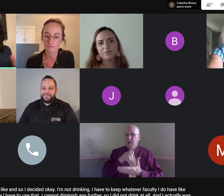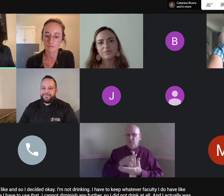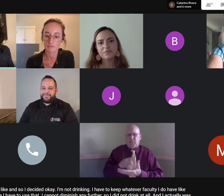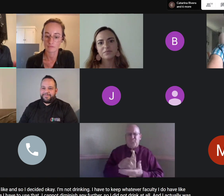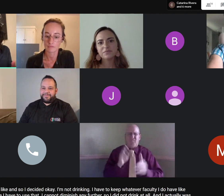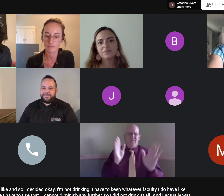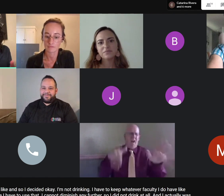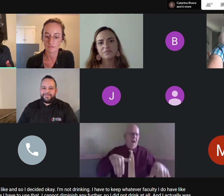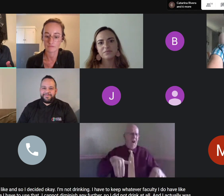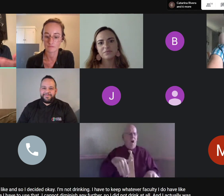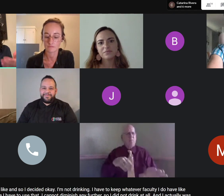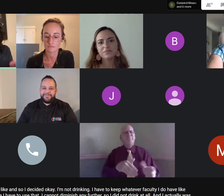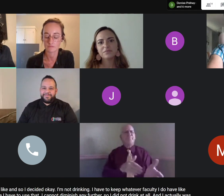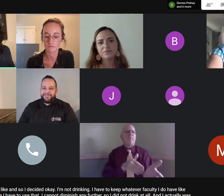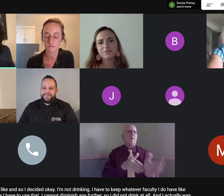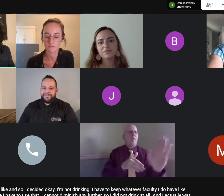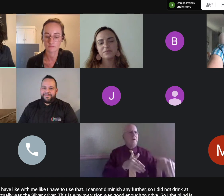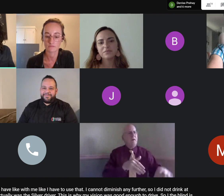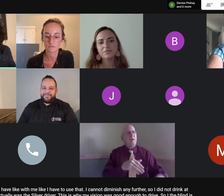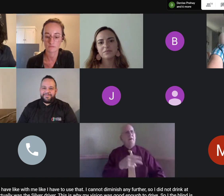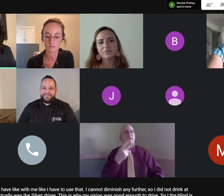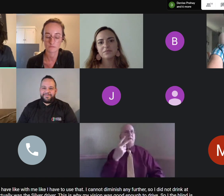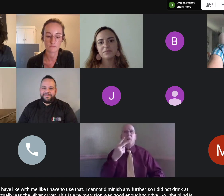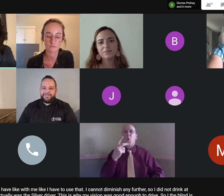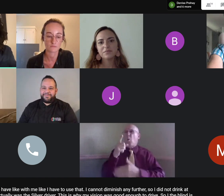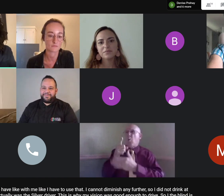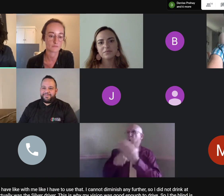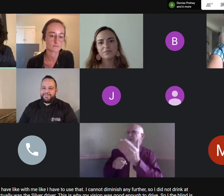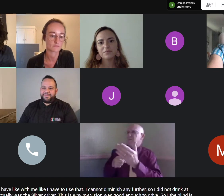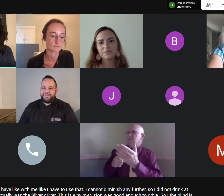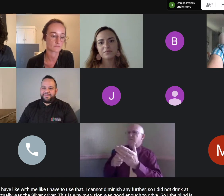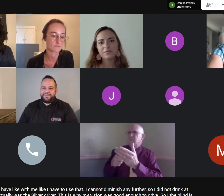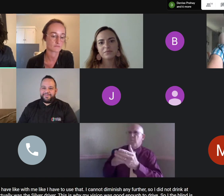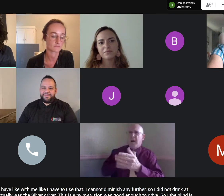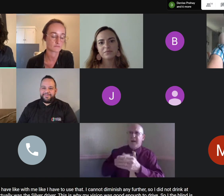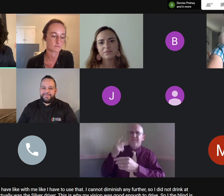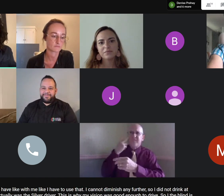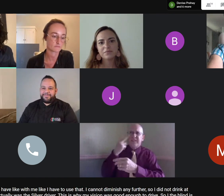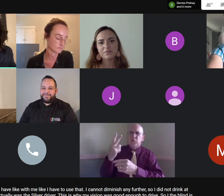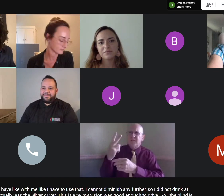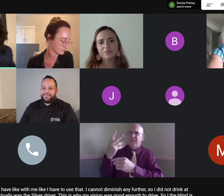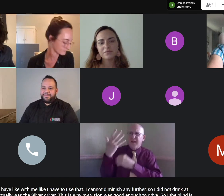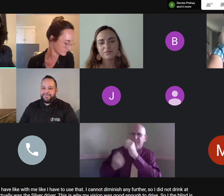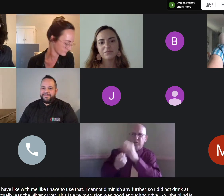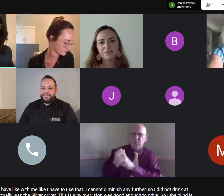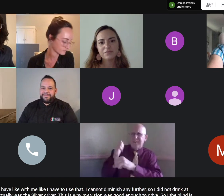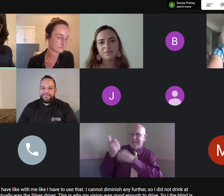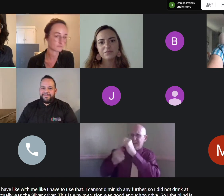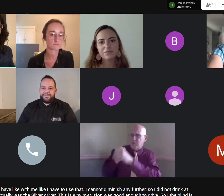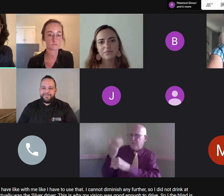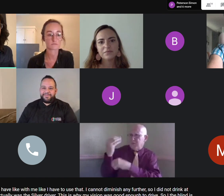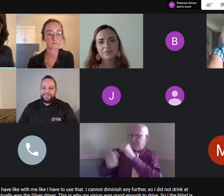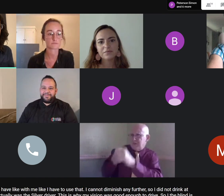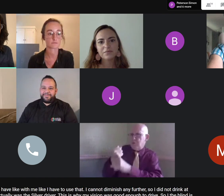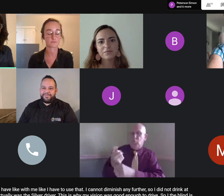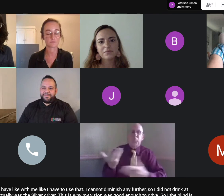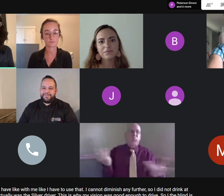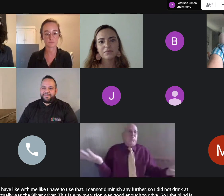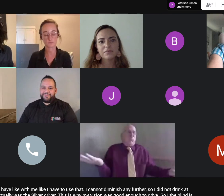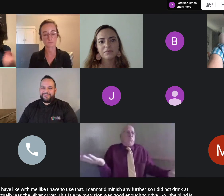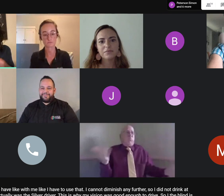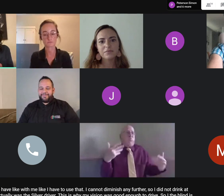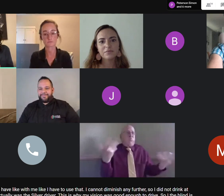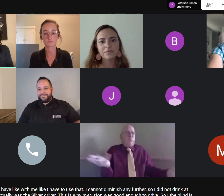They couldn't tell me what my vision was going to look like in 5, 10, 15 years. Everybody is very individual. And